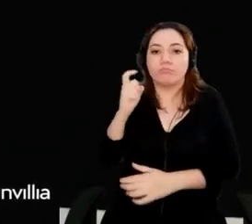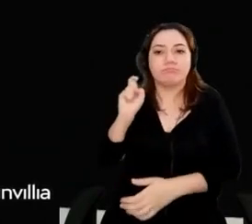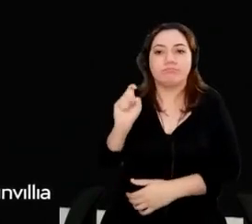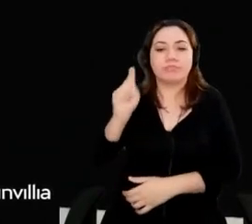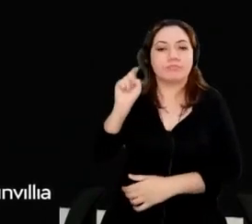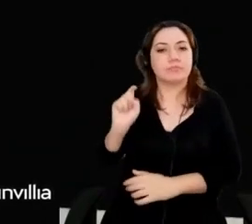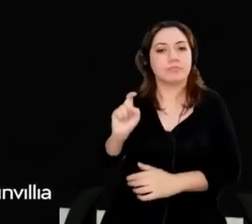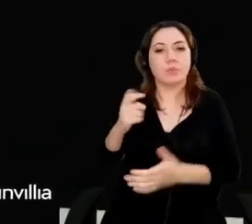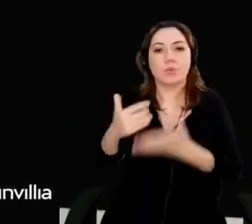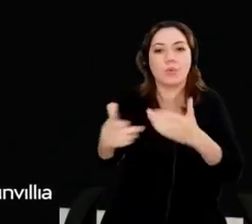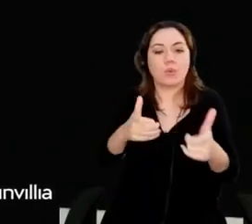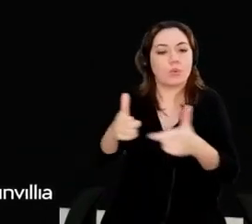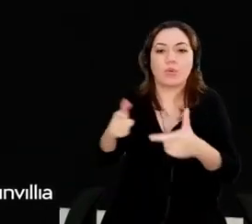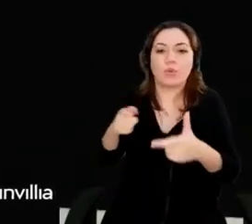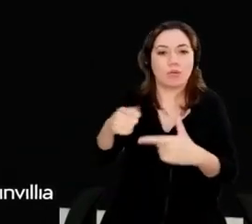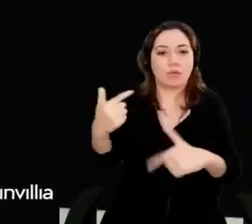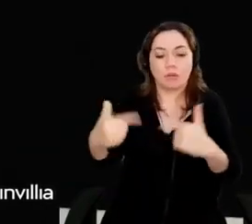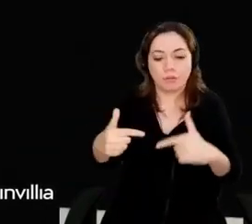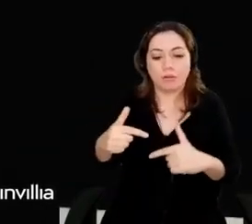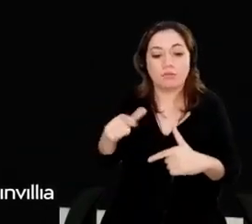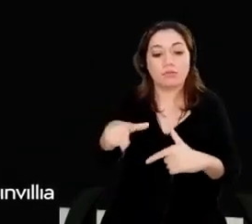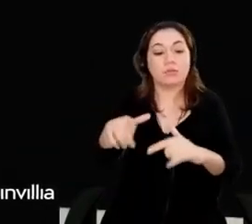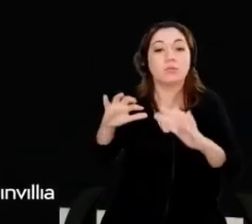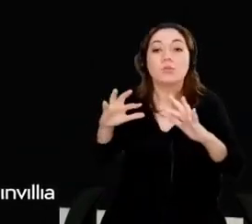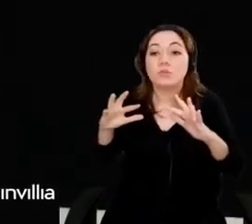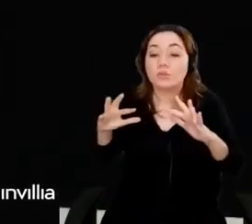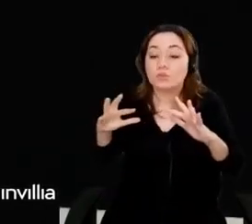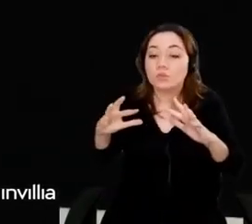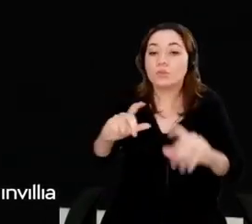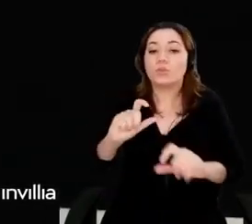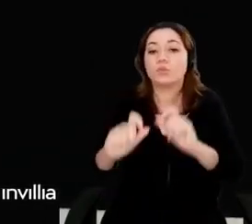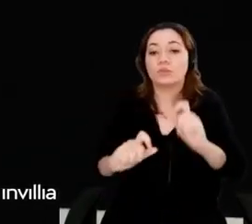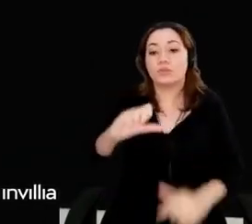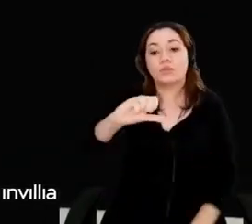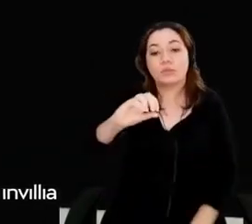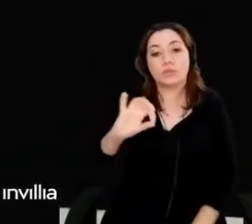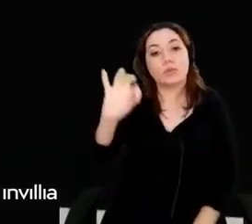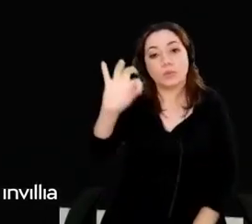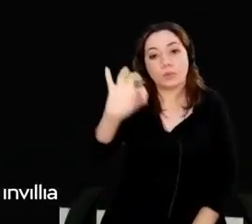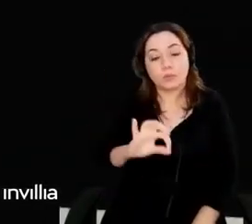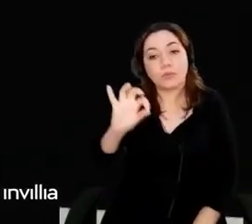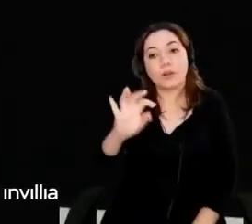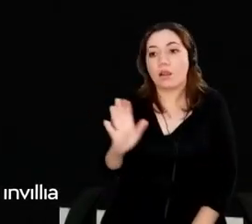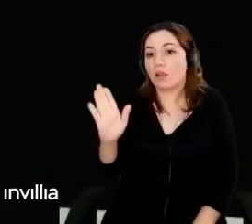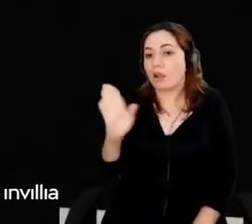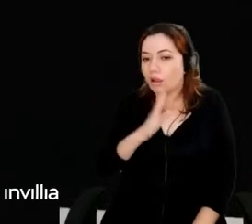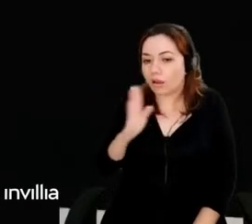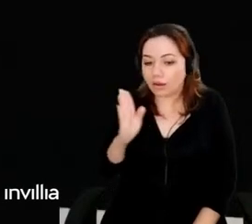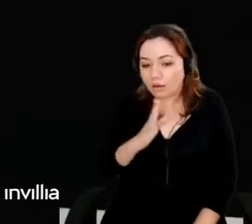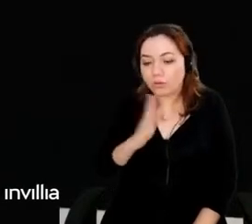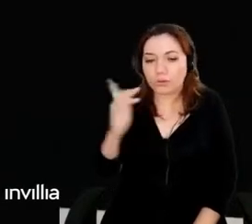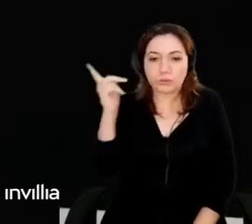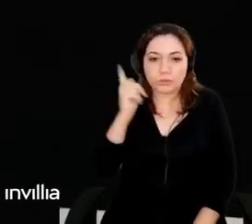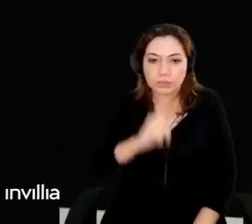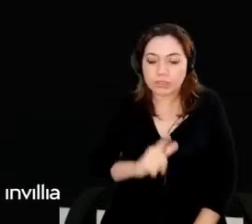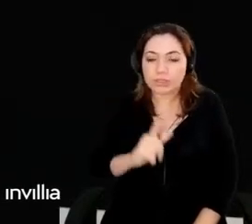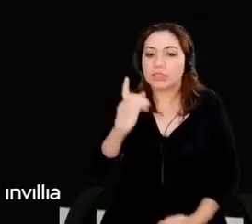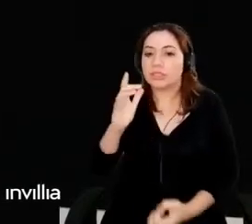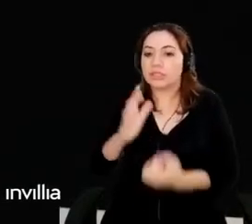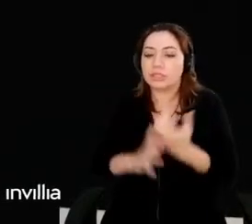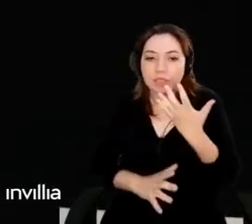All of this 90% faster than we could create AI agents anytime before.